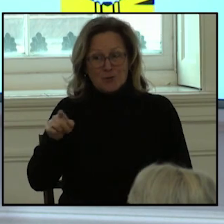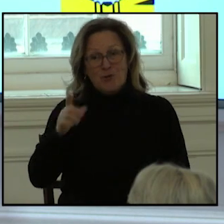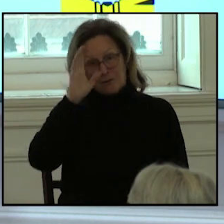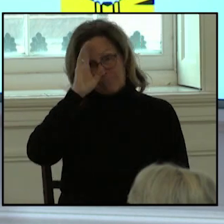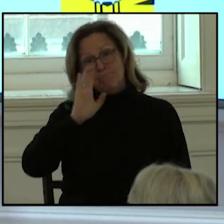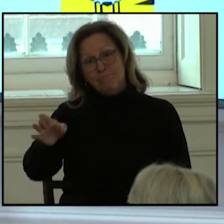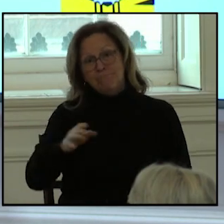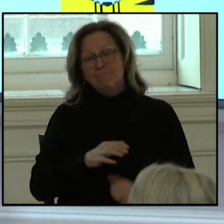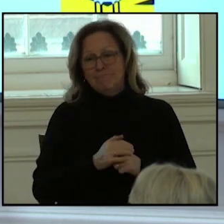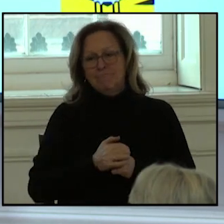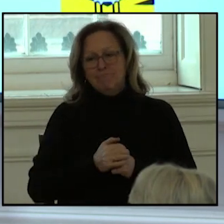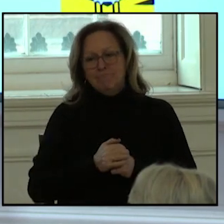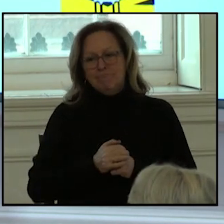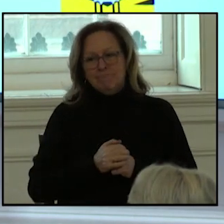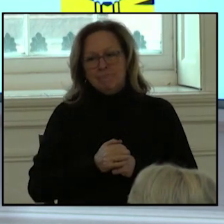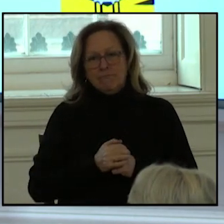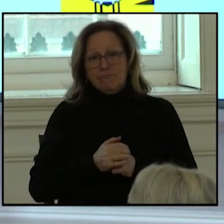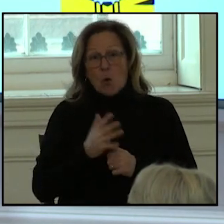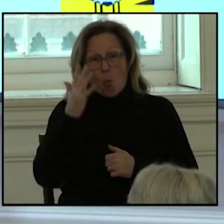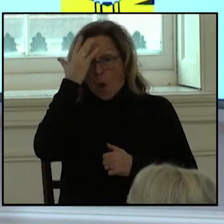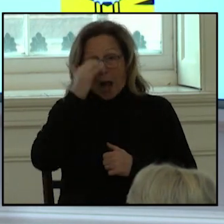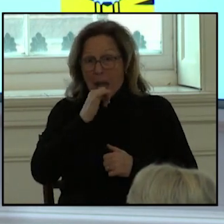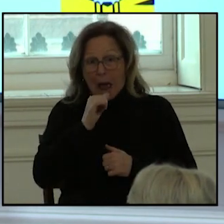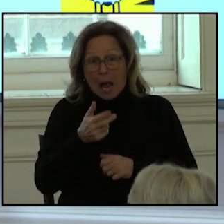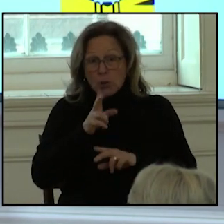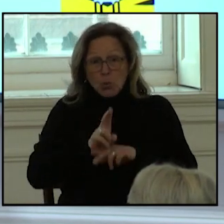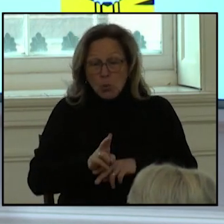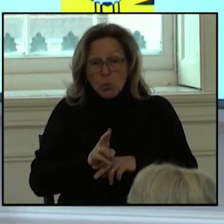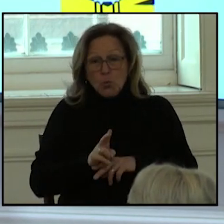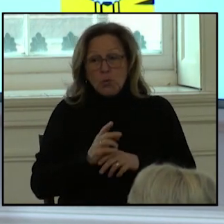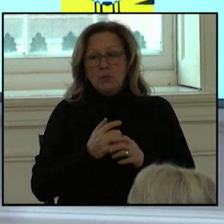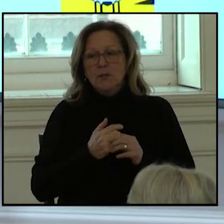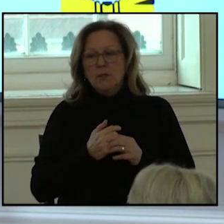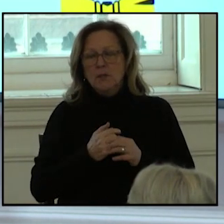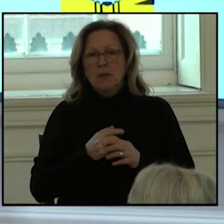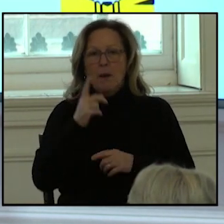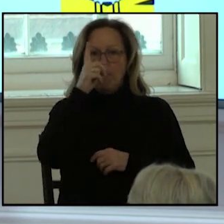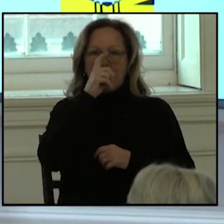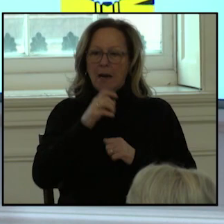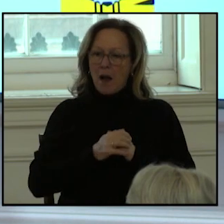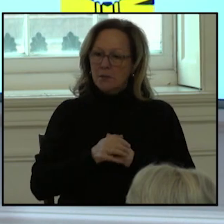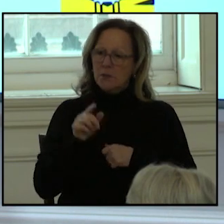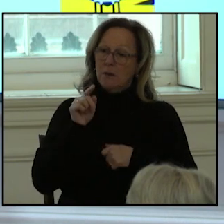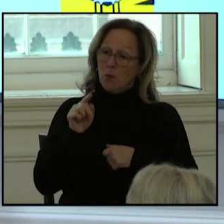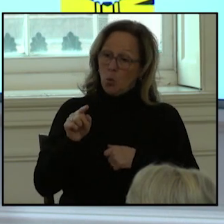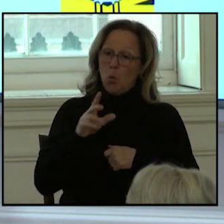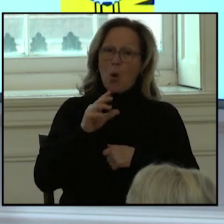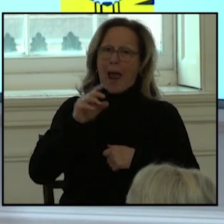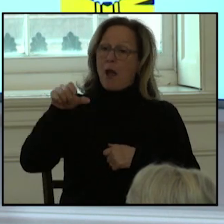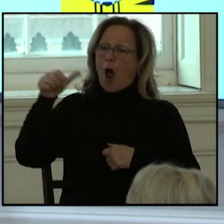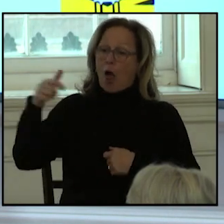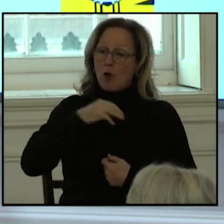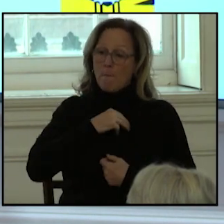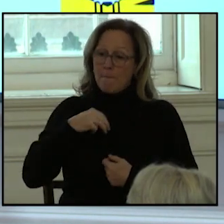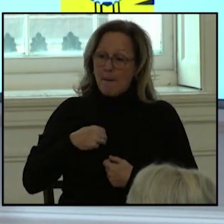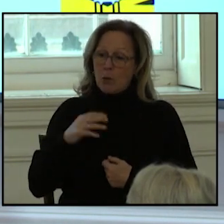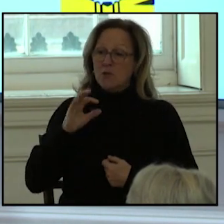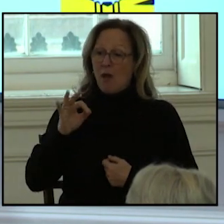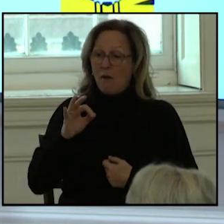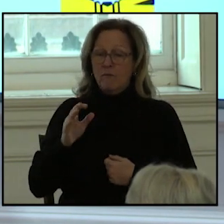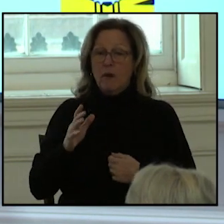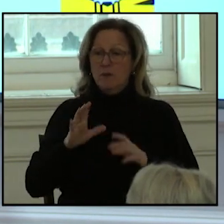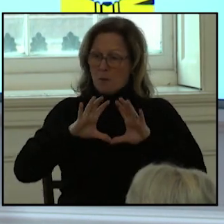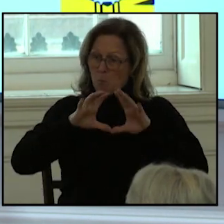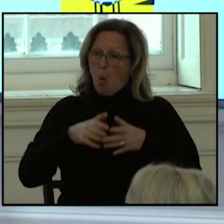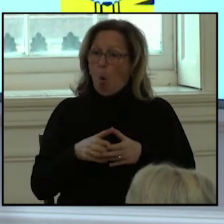forthrightly that it wasn't being used because he and the other members of the board hadn't asked the